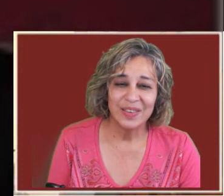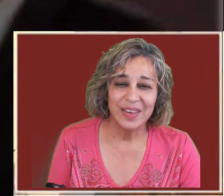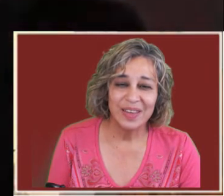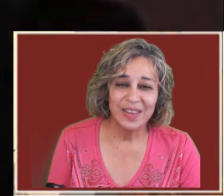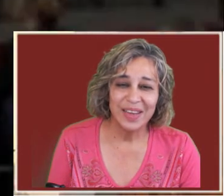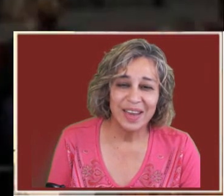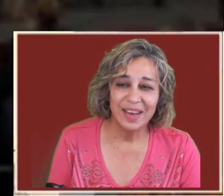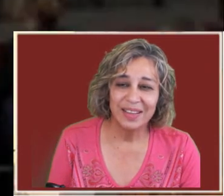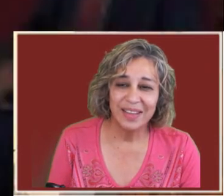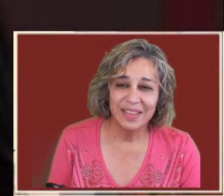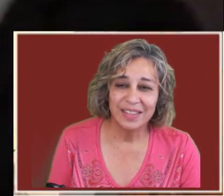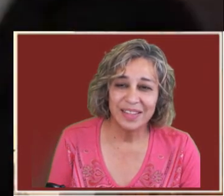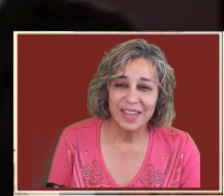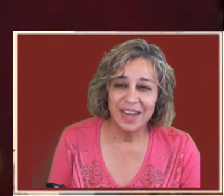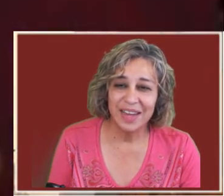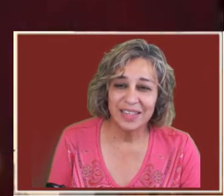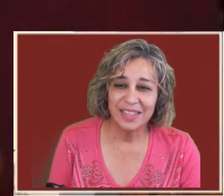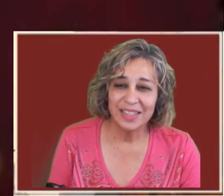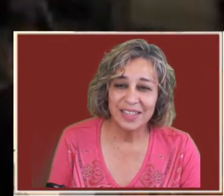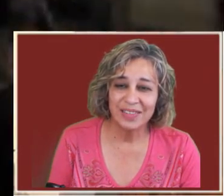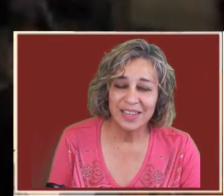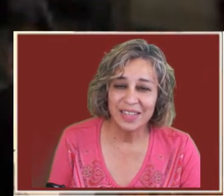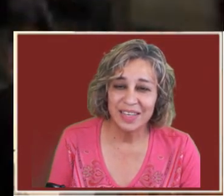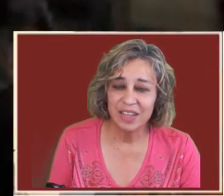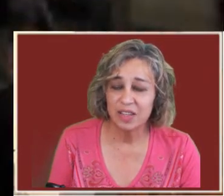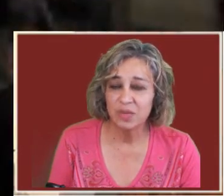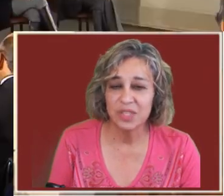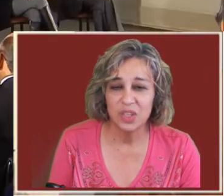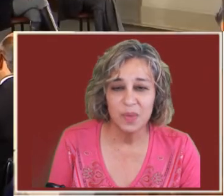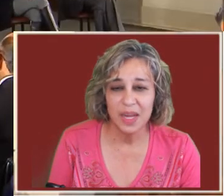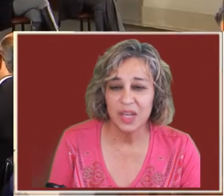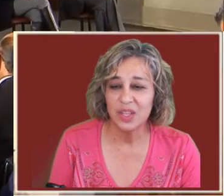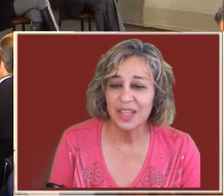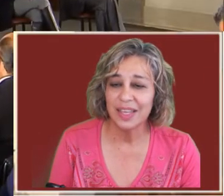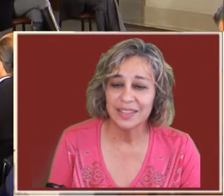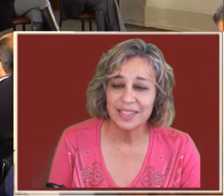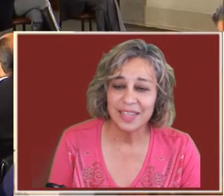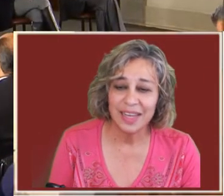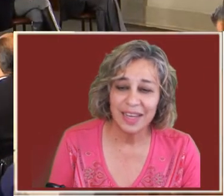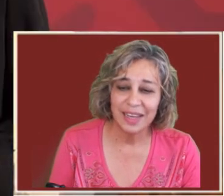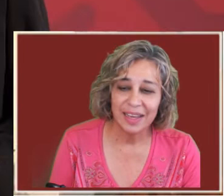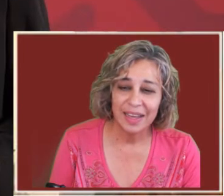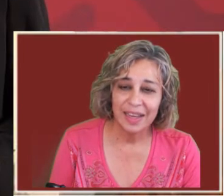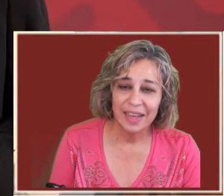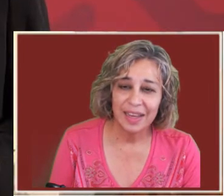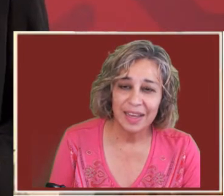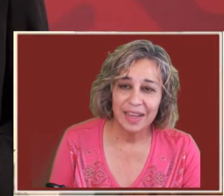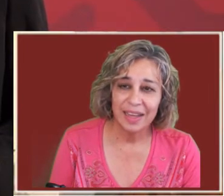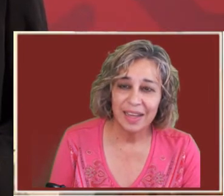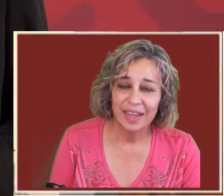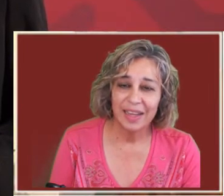So anyway, that's that. Let's see what else they talked. There were so many good things today.